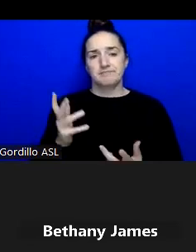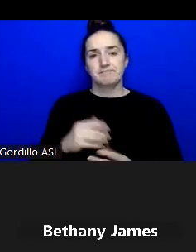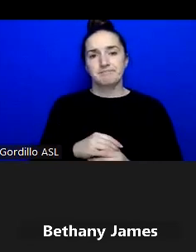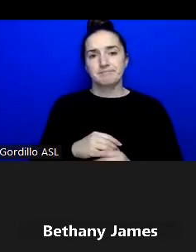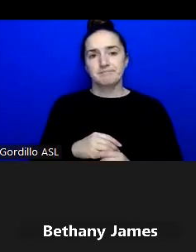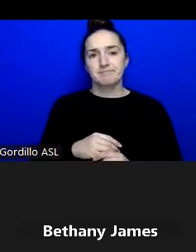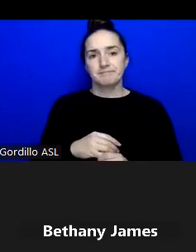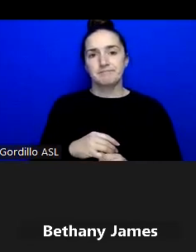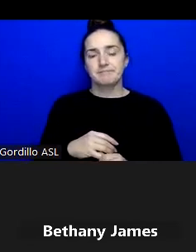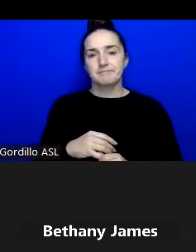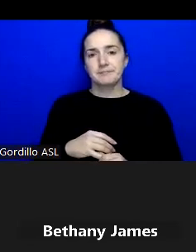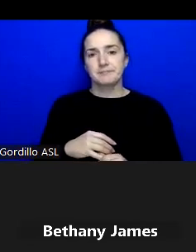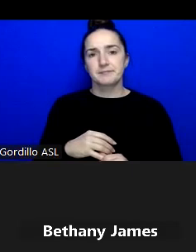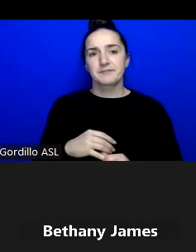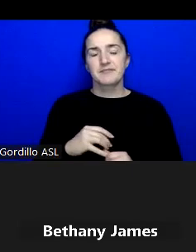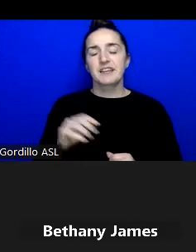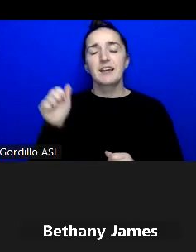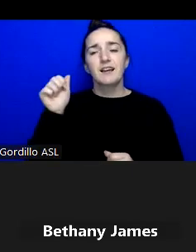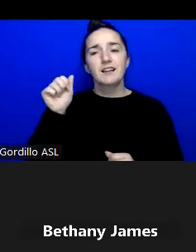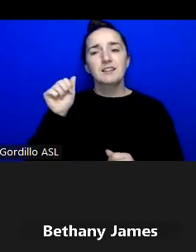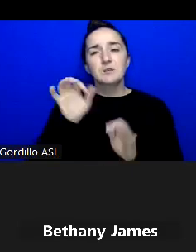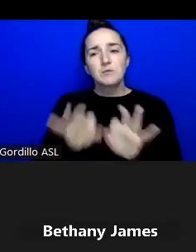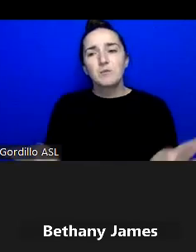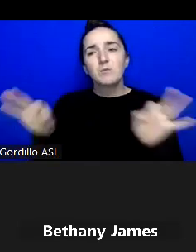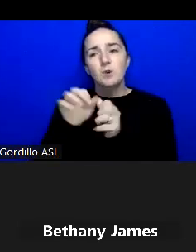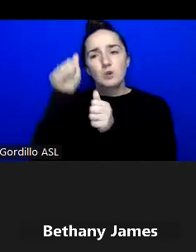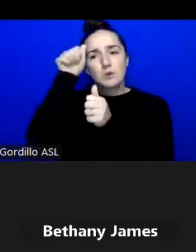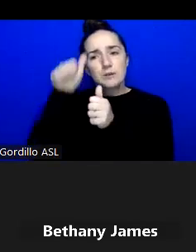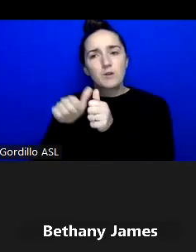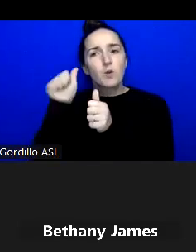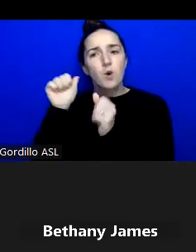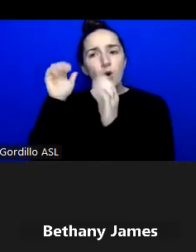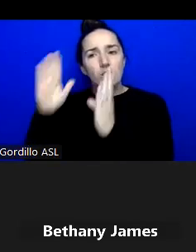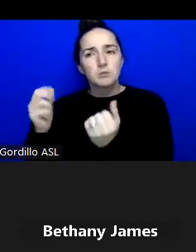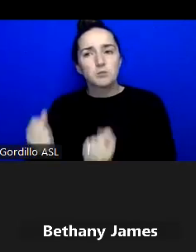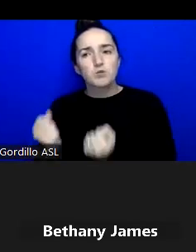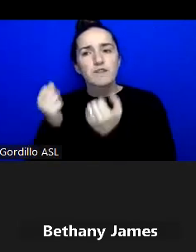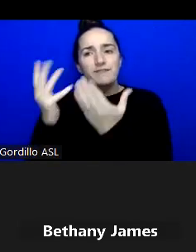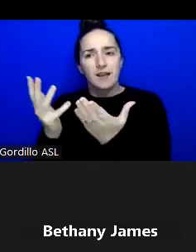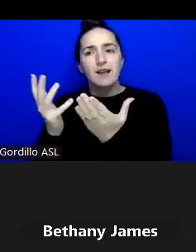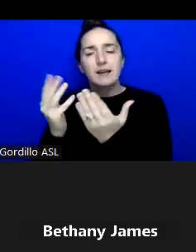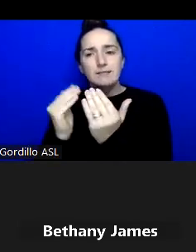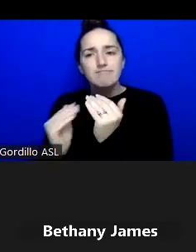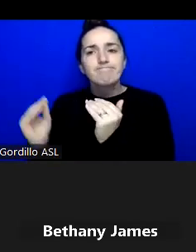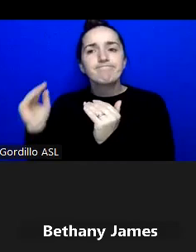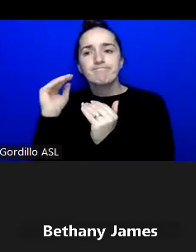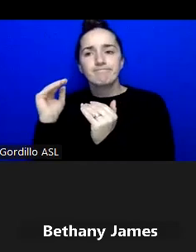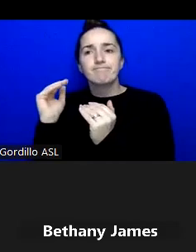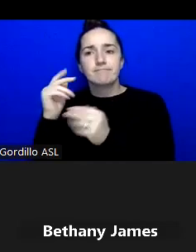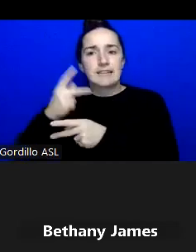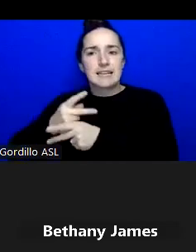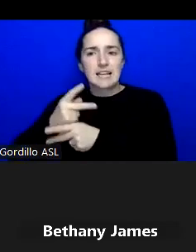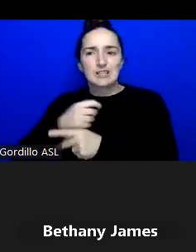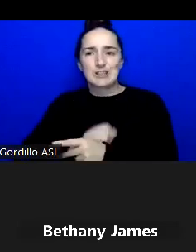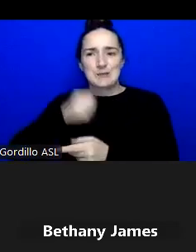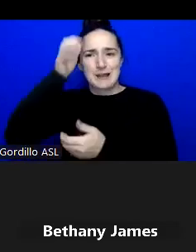remembering to differentiate the care that an audiologist provides with regard to being able to, I'm sorry, my